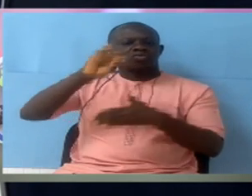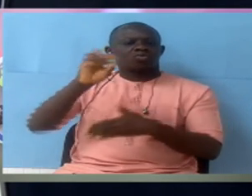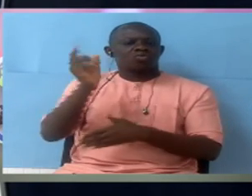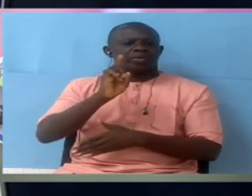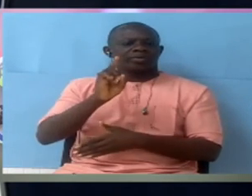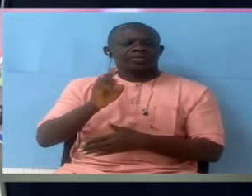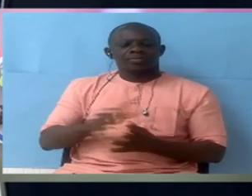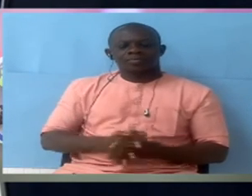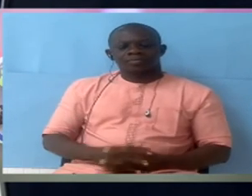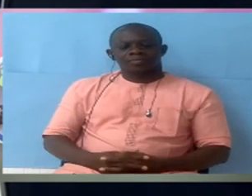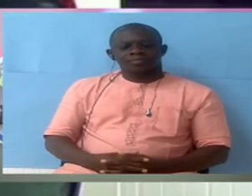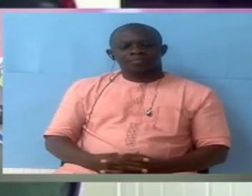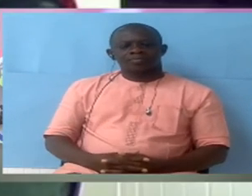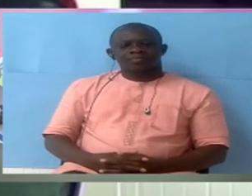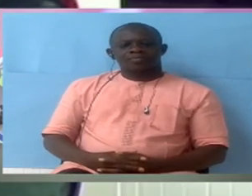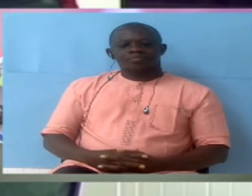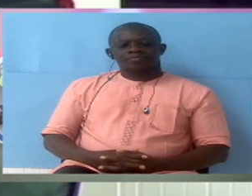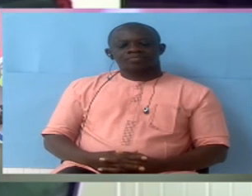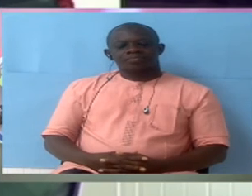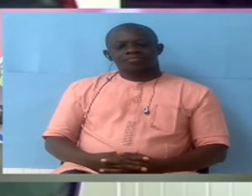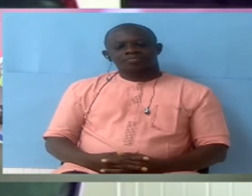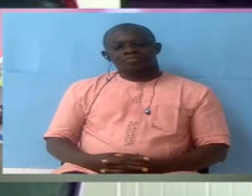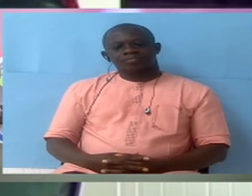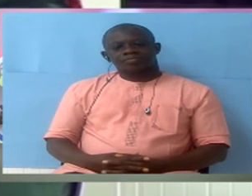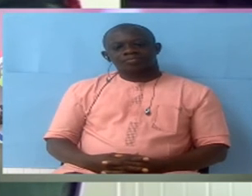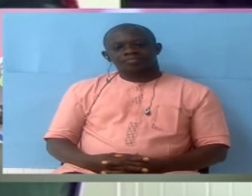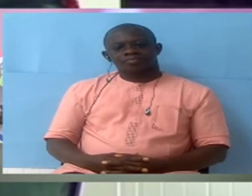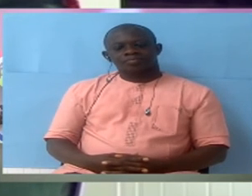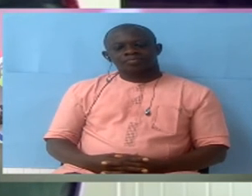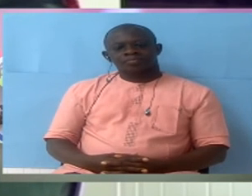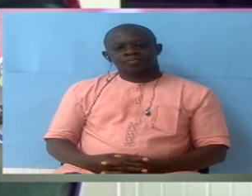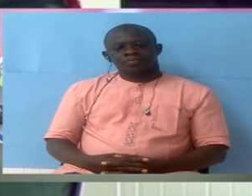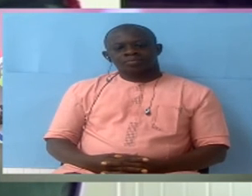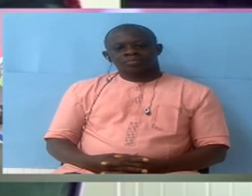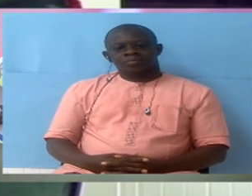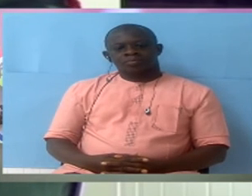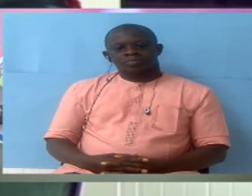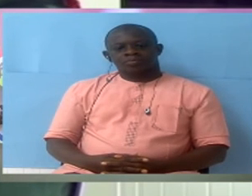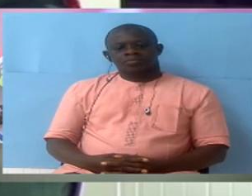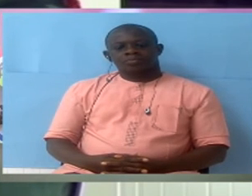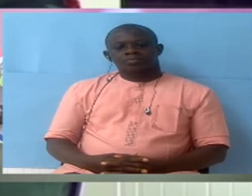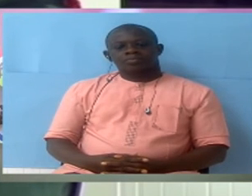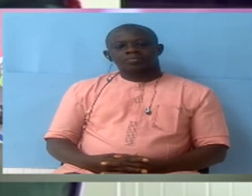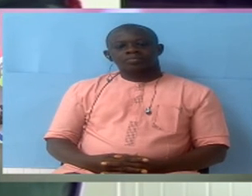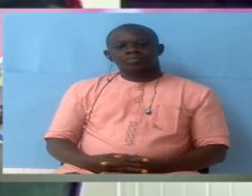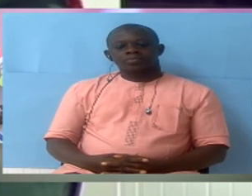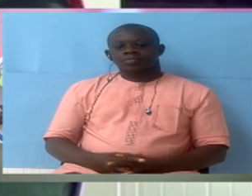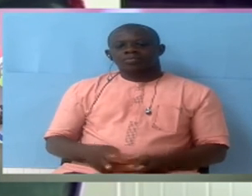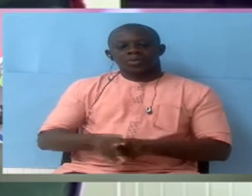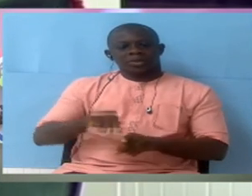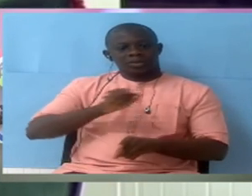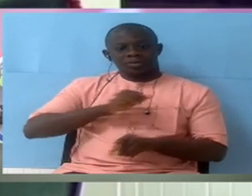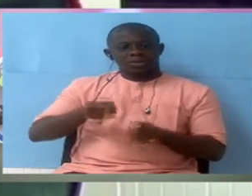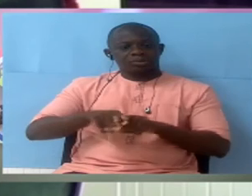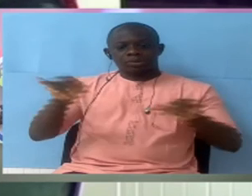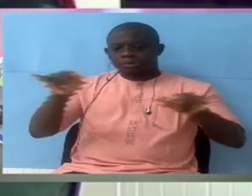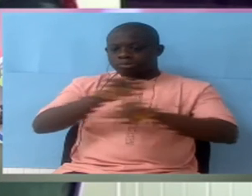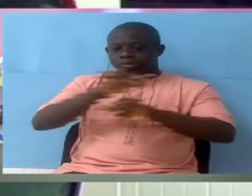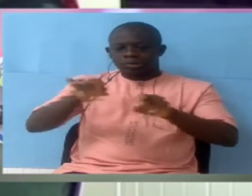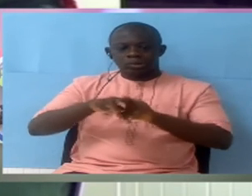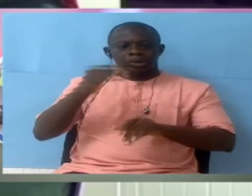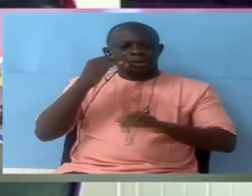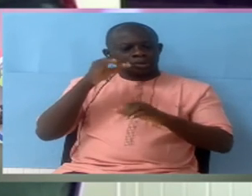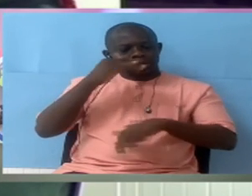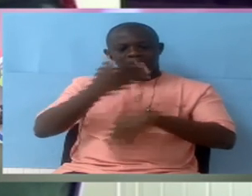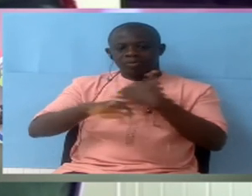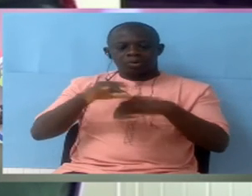Ñom lan lañ def? He still was adamant that I'm not speaking the truth. Betay dal mu ngi